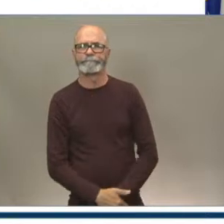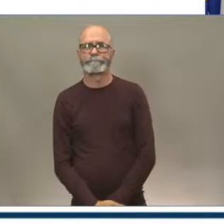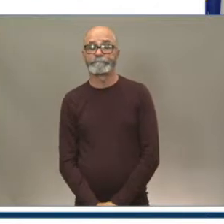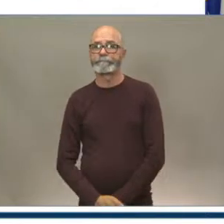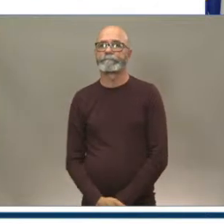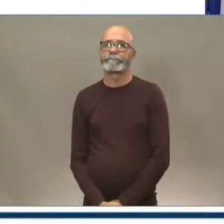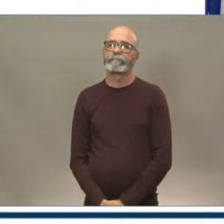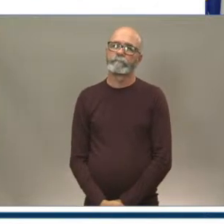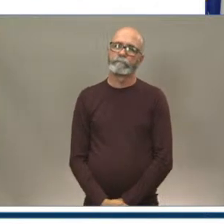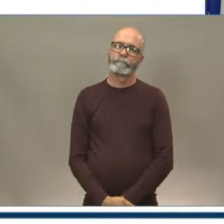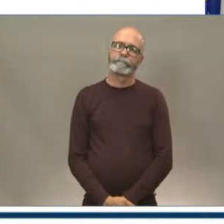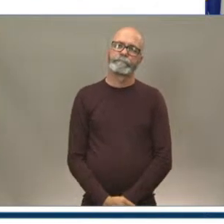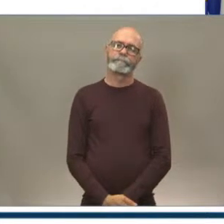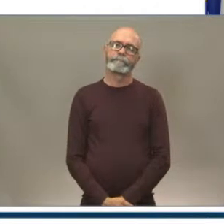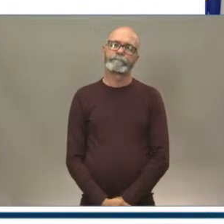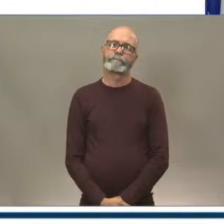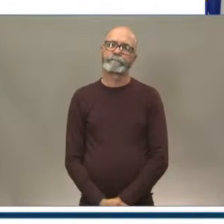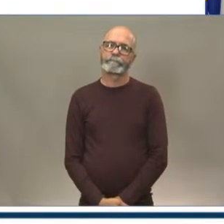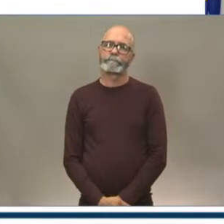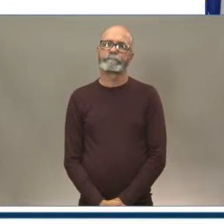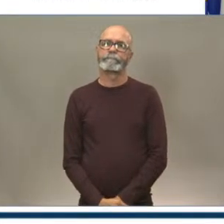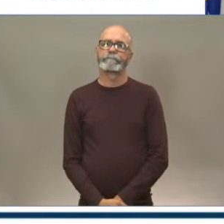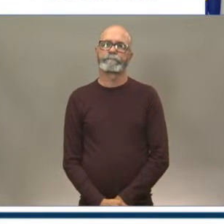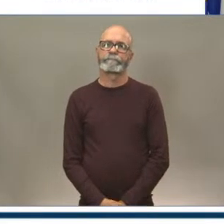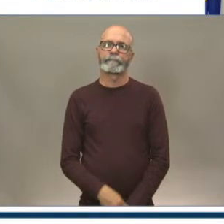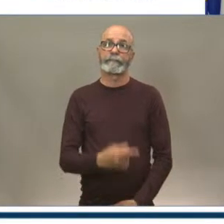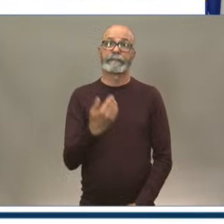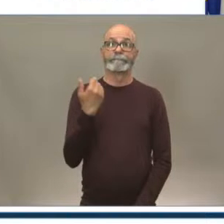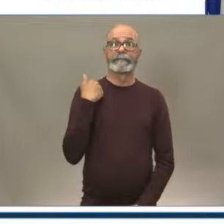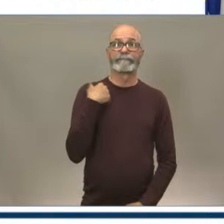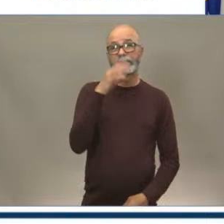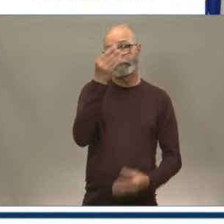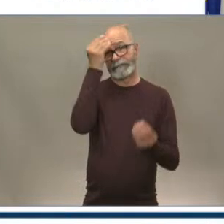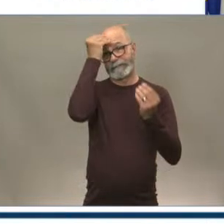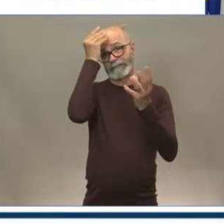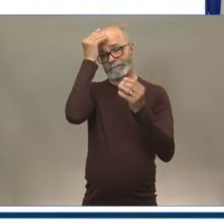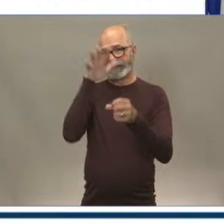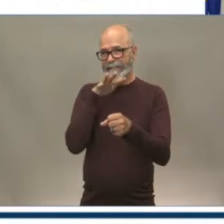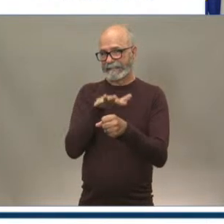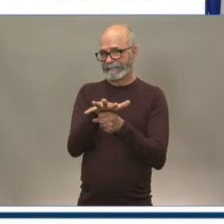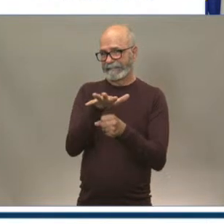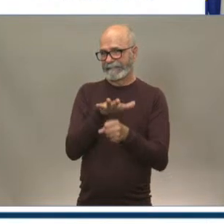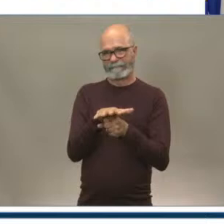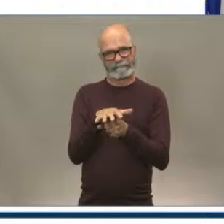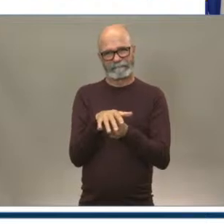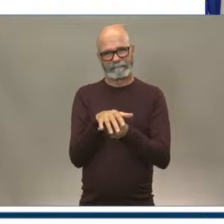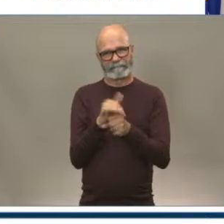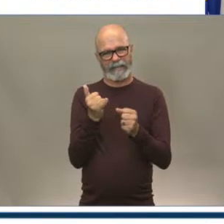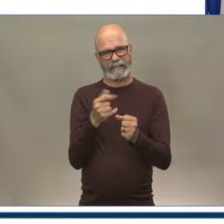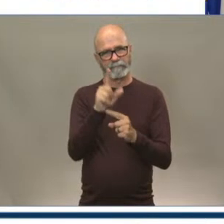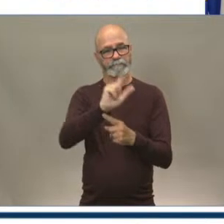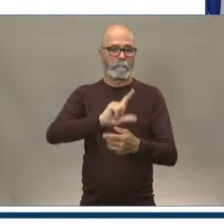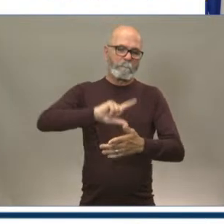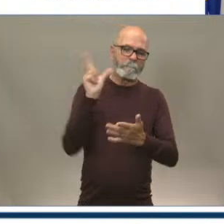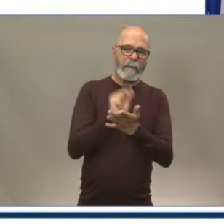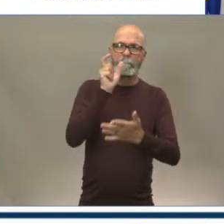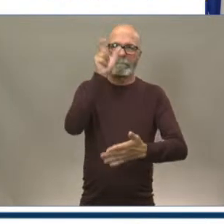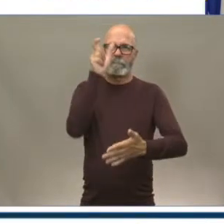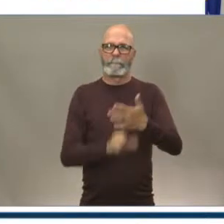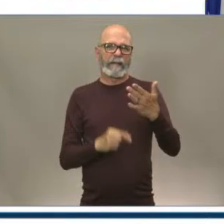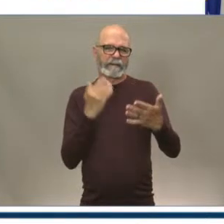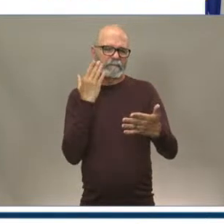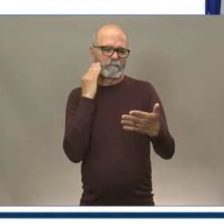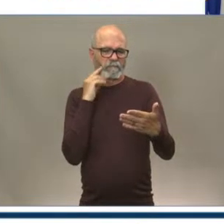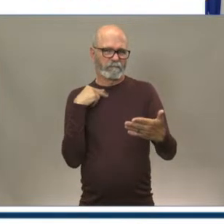in the past you said there wasn't enough data to answer this question, but I've been seeing a lot of things published in the very recent days